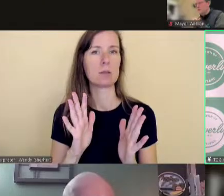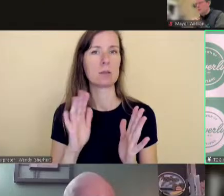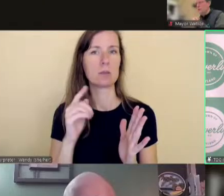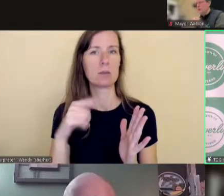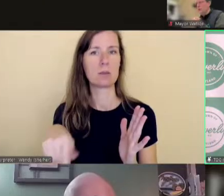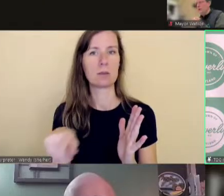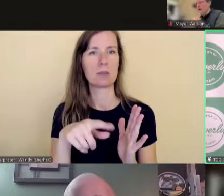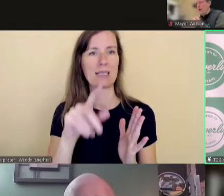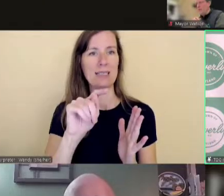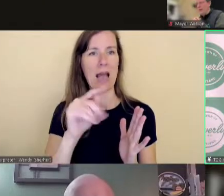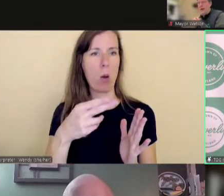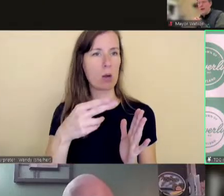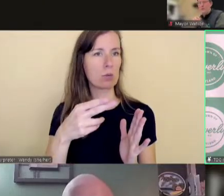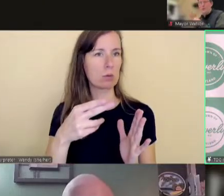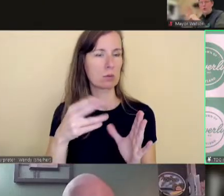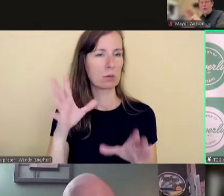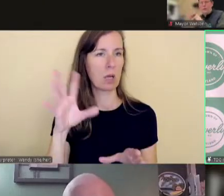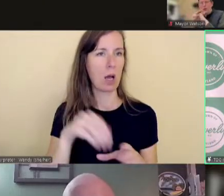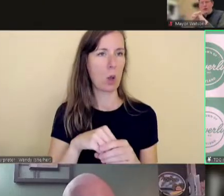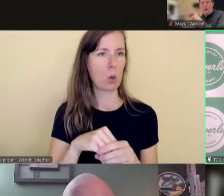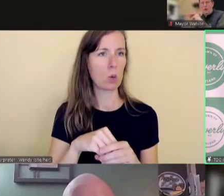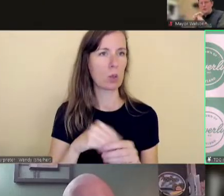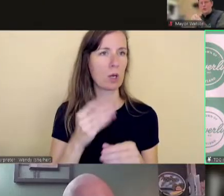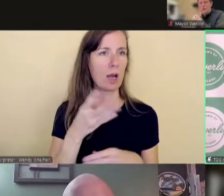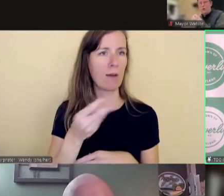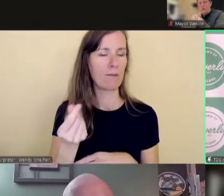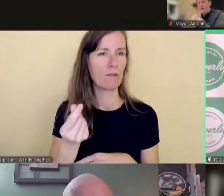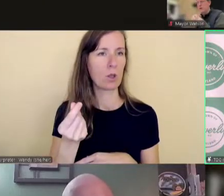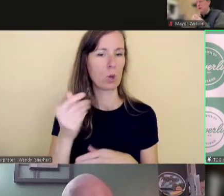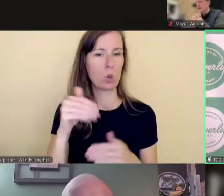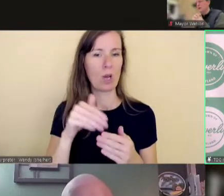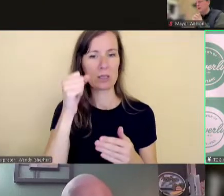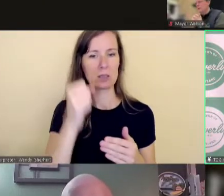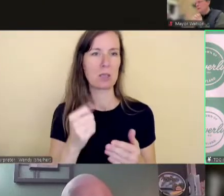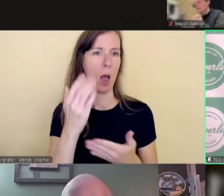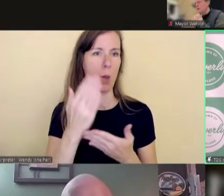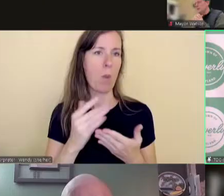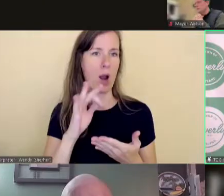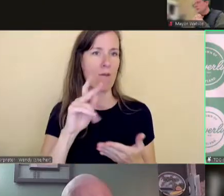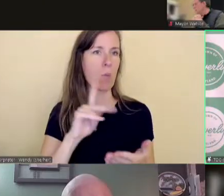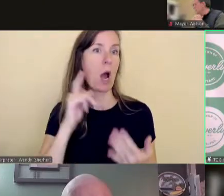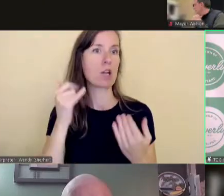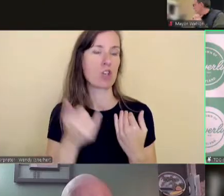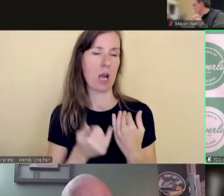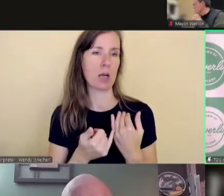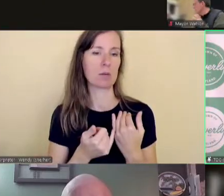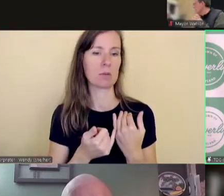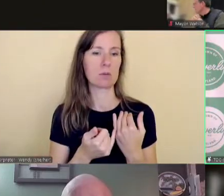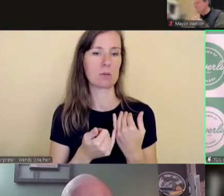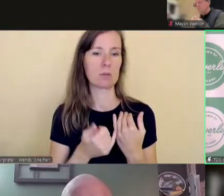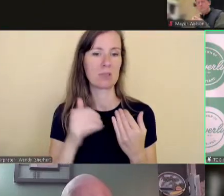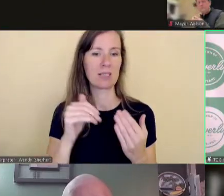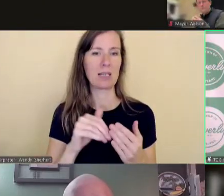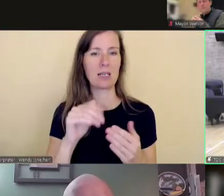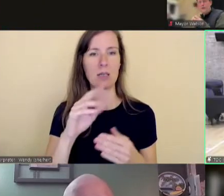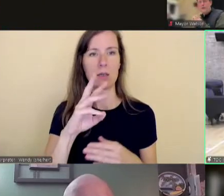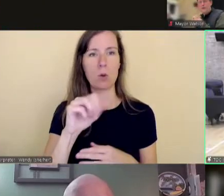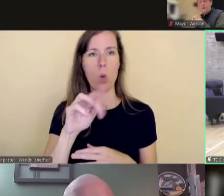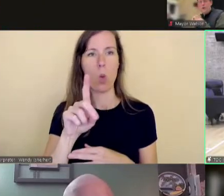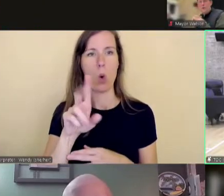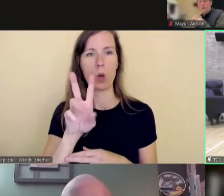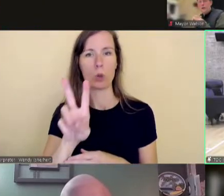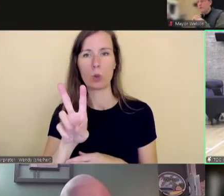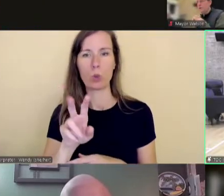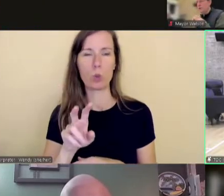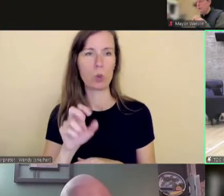townhouses, including, I think, a handful on the southern part of the project that face Ward 2. So